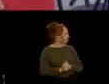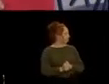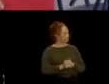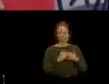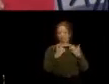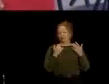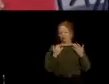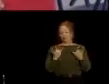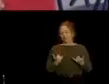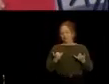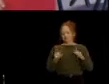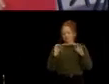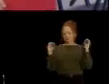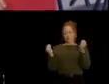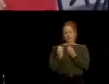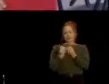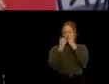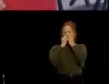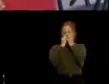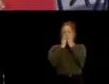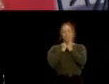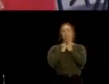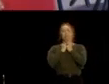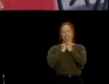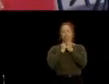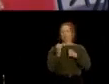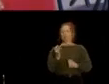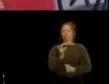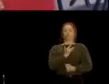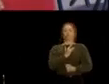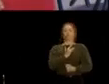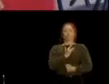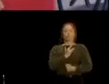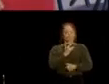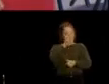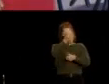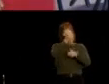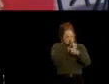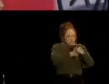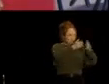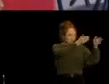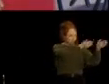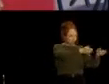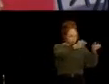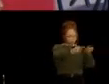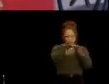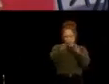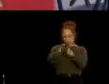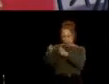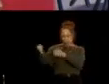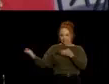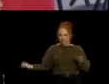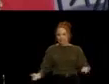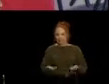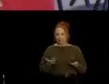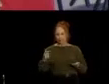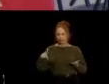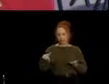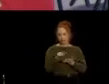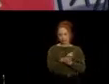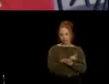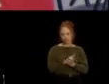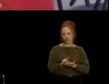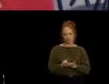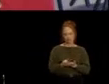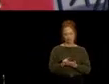dear organization to my heart, the Family Cafe, and each and every one of you here today and throughout the week, this